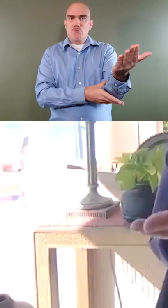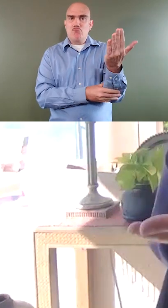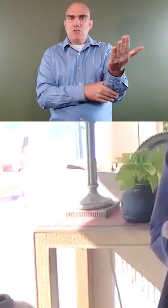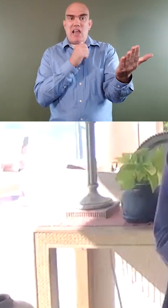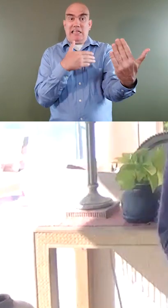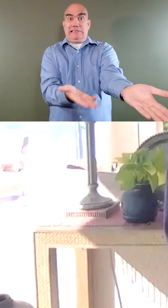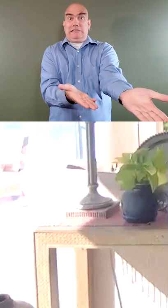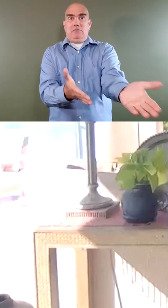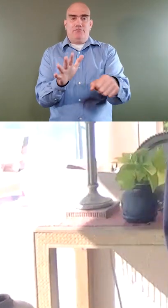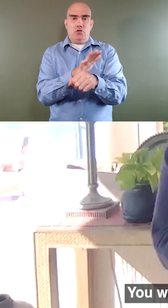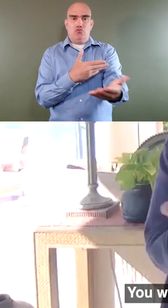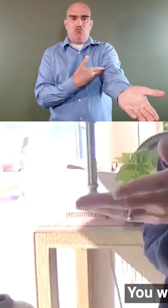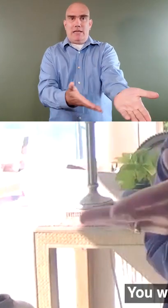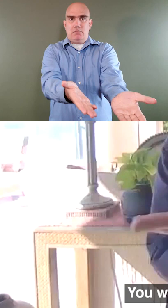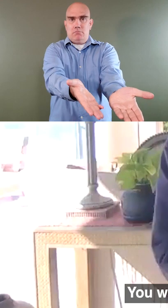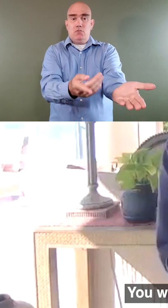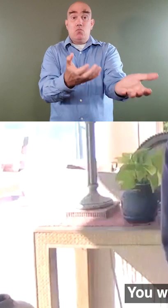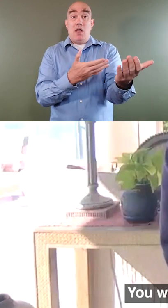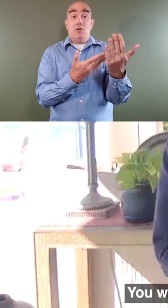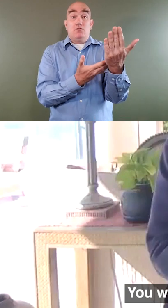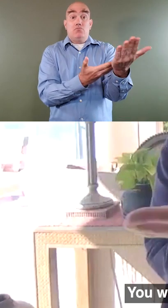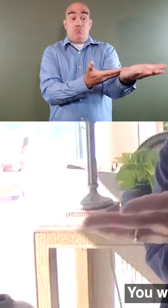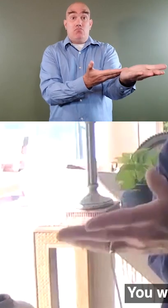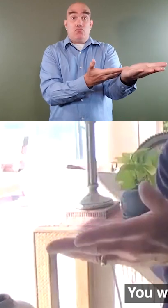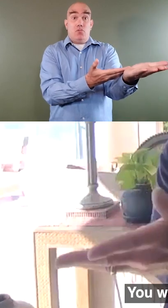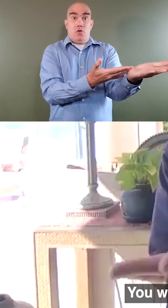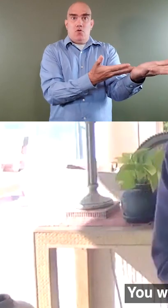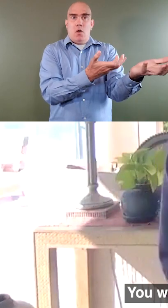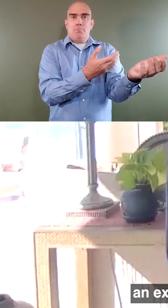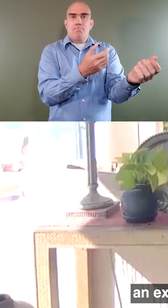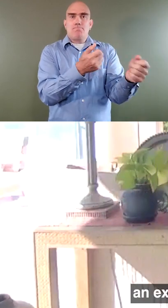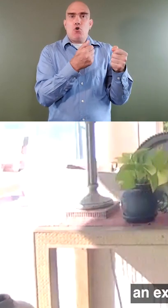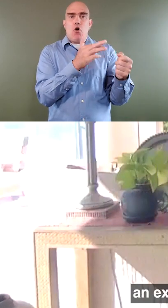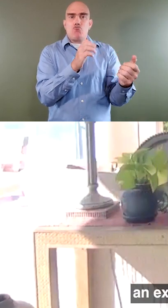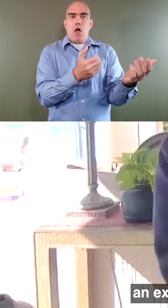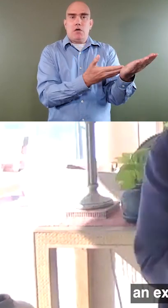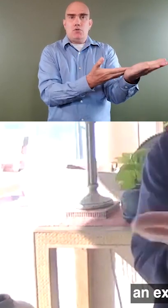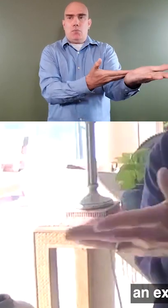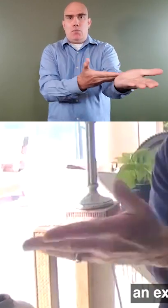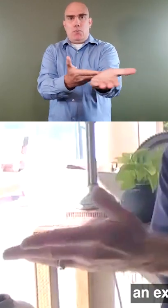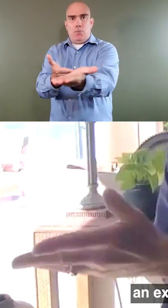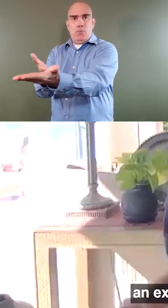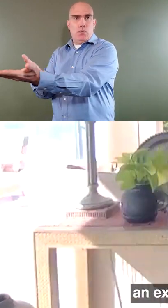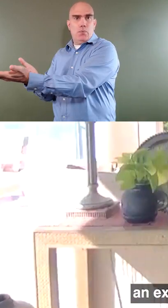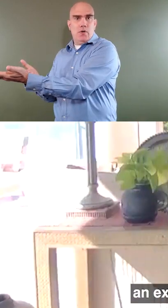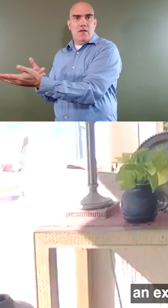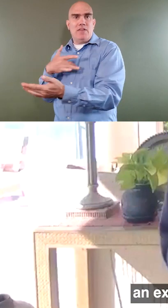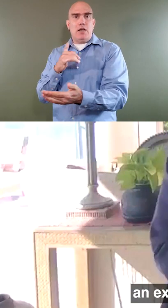of flex in the arms. You want to strike across or pull across, a feeling of expansive